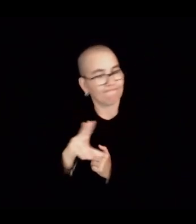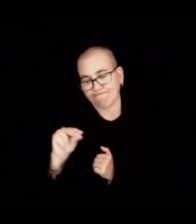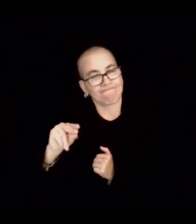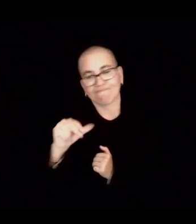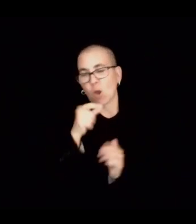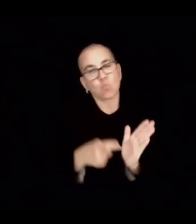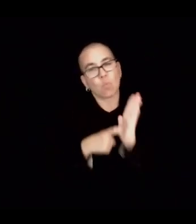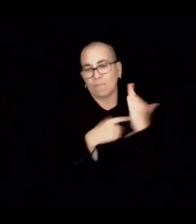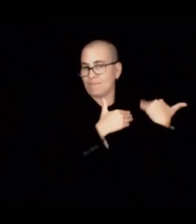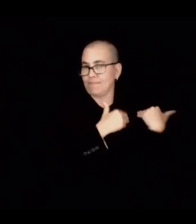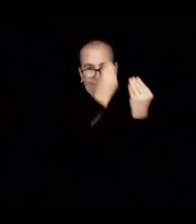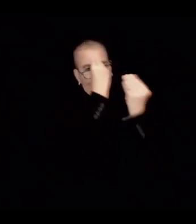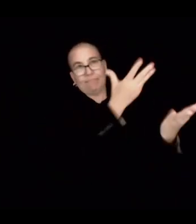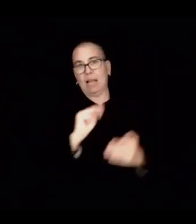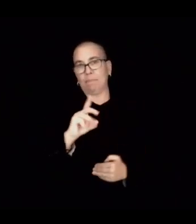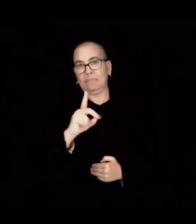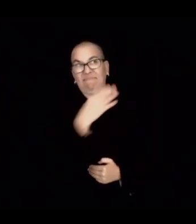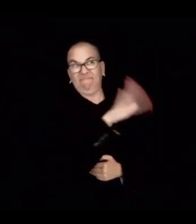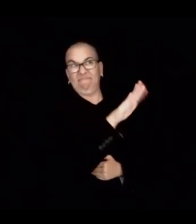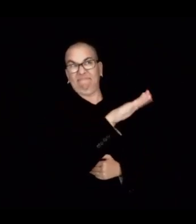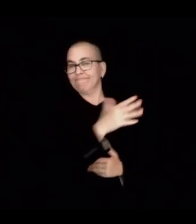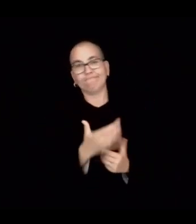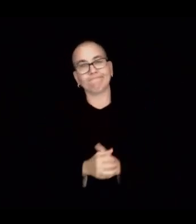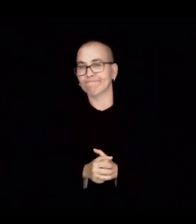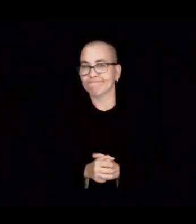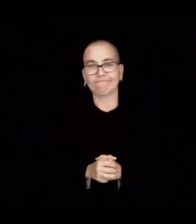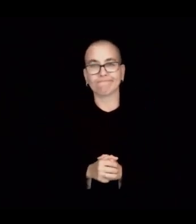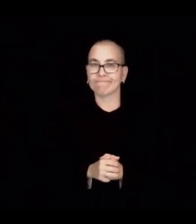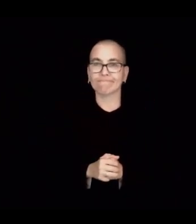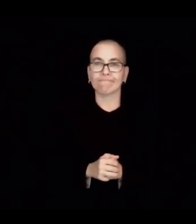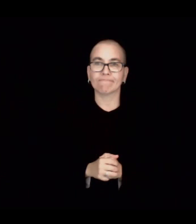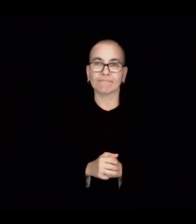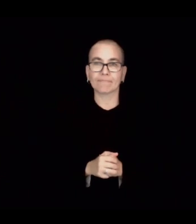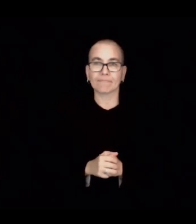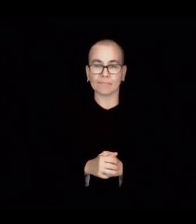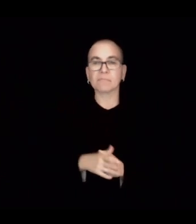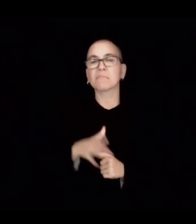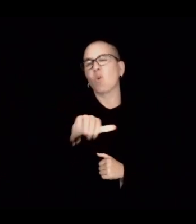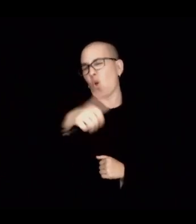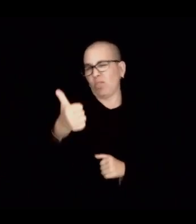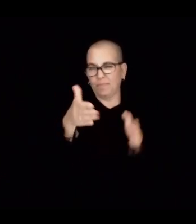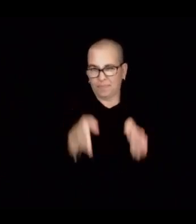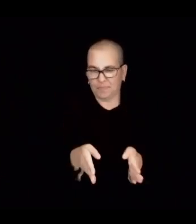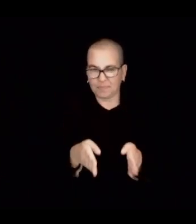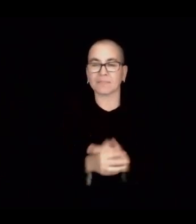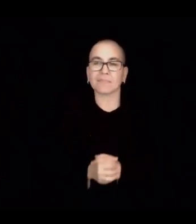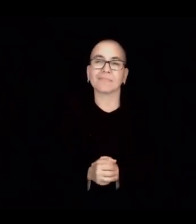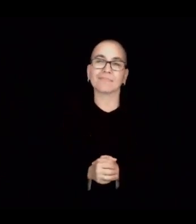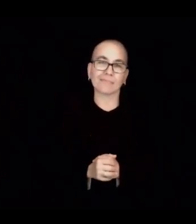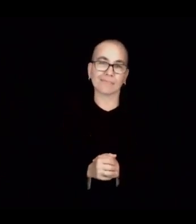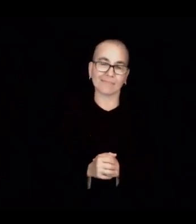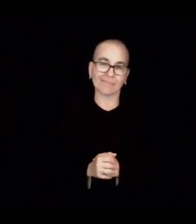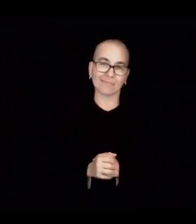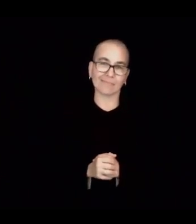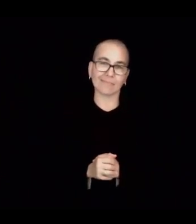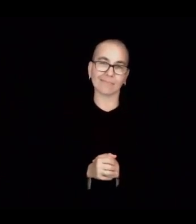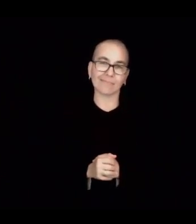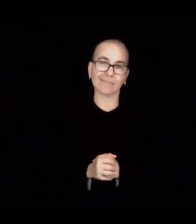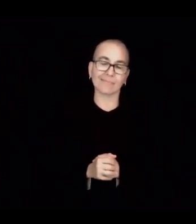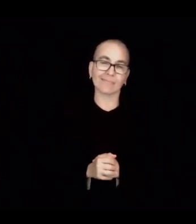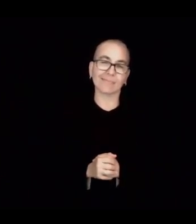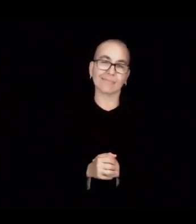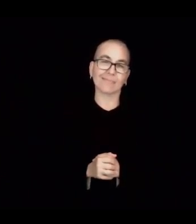Next is Chris Nagan from Pioneer Press. Your line is now open. Thanks. Hi, Chris. I just wanted to see